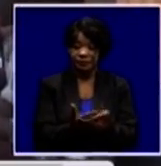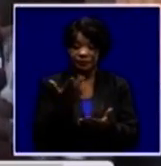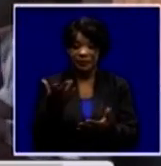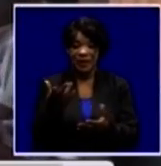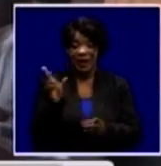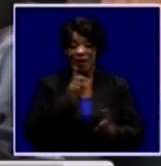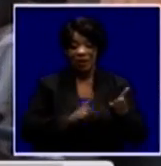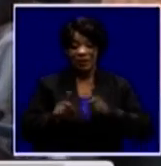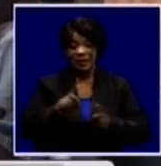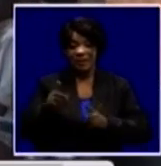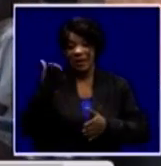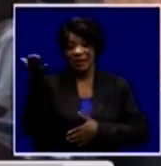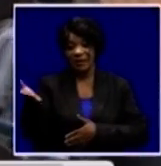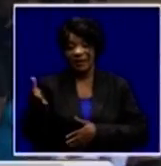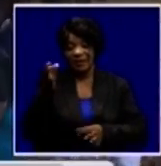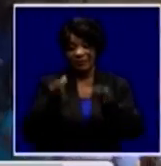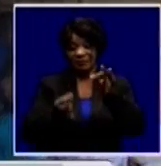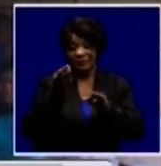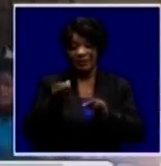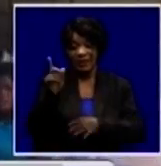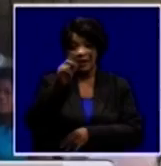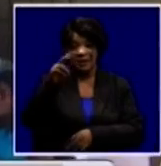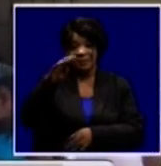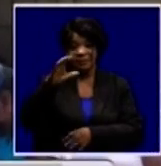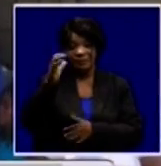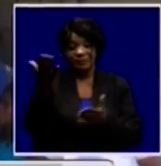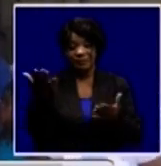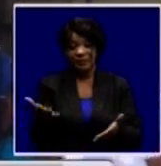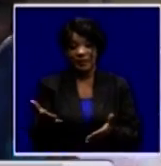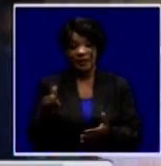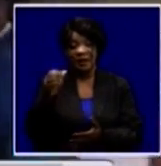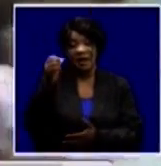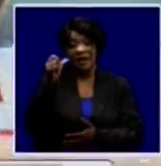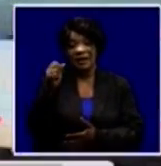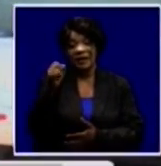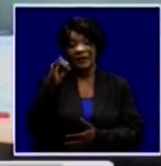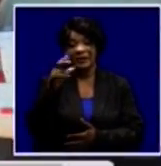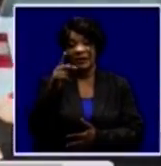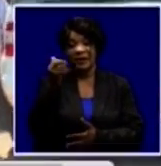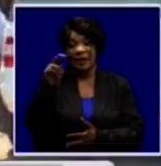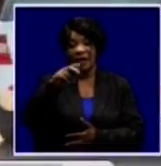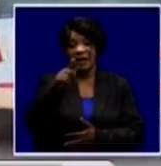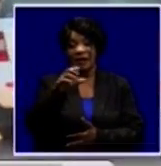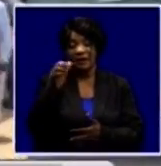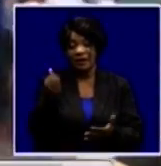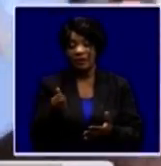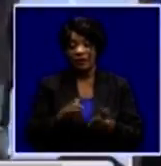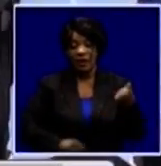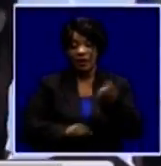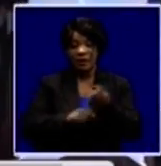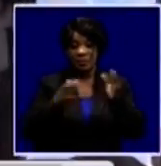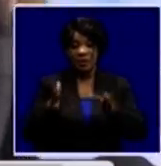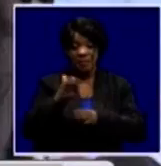drama. A ZNBC cameraman, Kashete Sinyangwe, was physically harassed by supporters of prominent Kitwe businessman